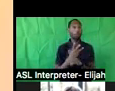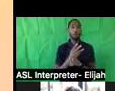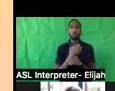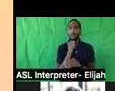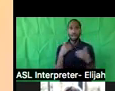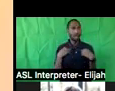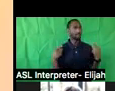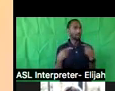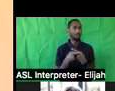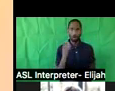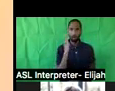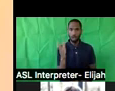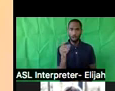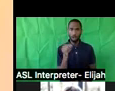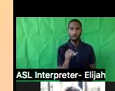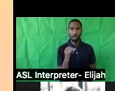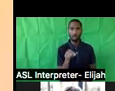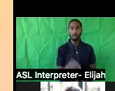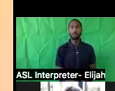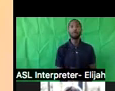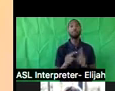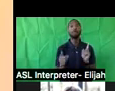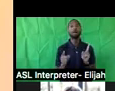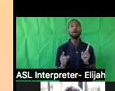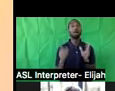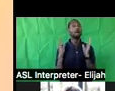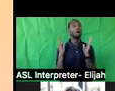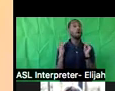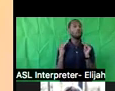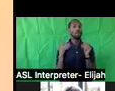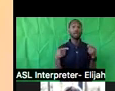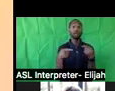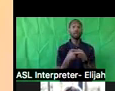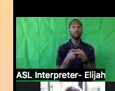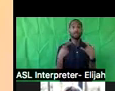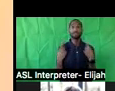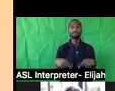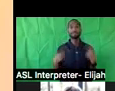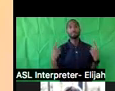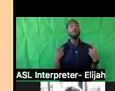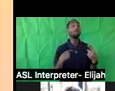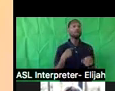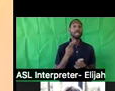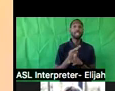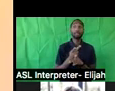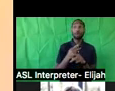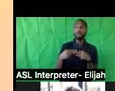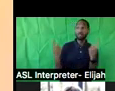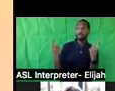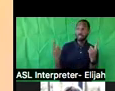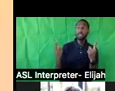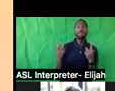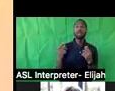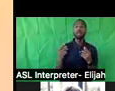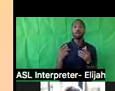conflict. But while holding conflict, we can learn how to hold our differences in ways that are